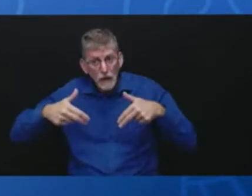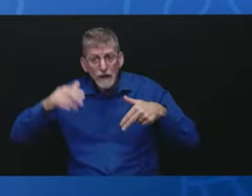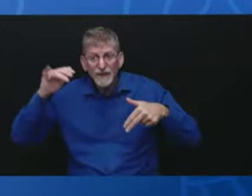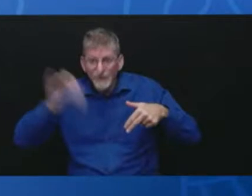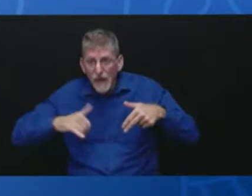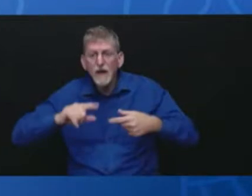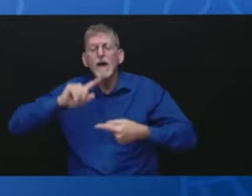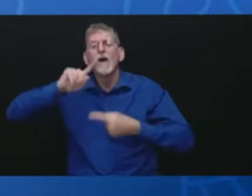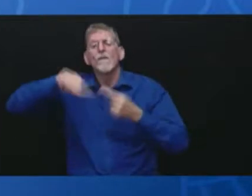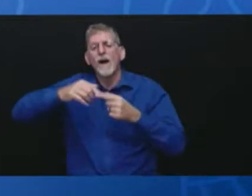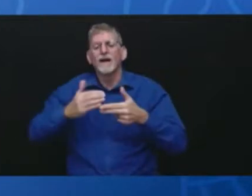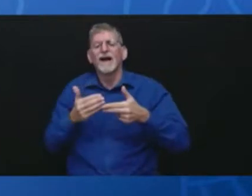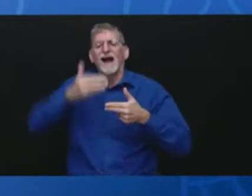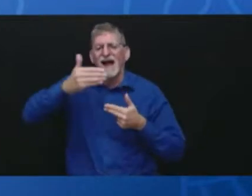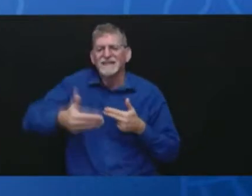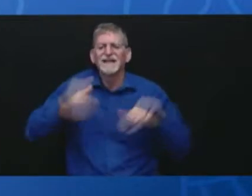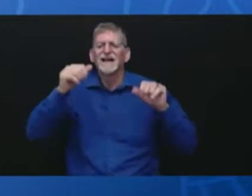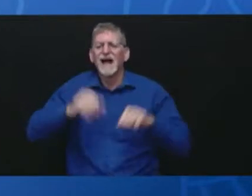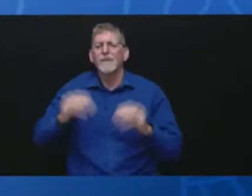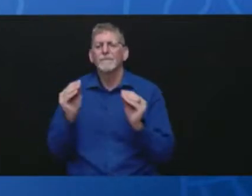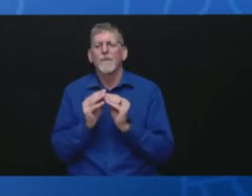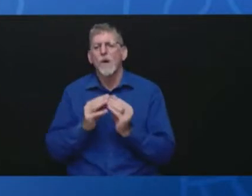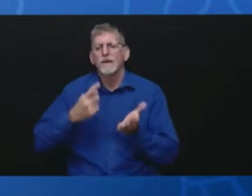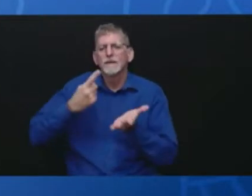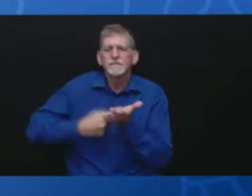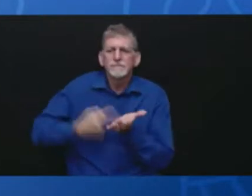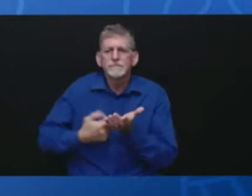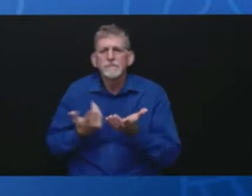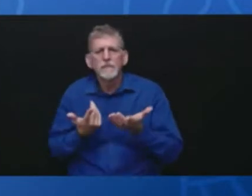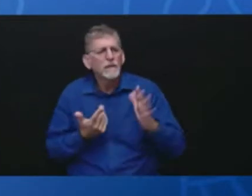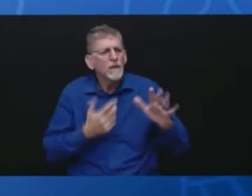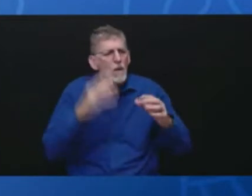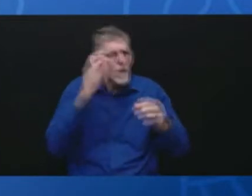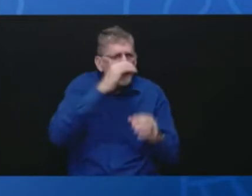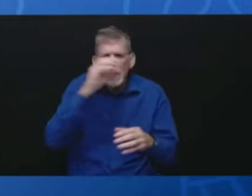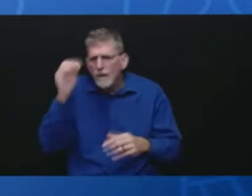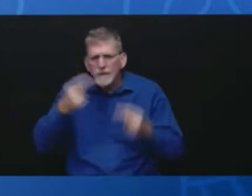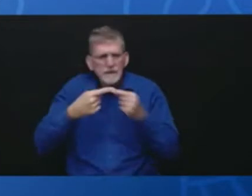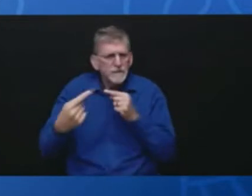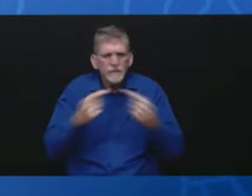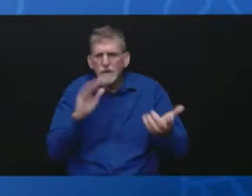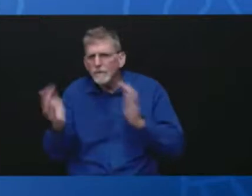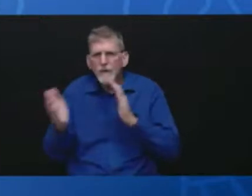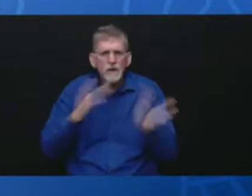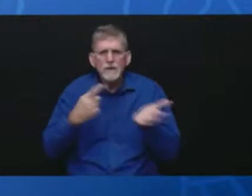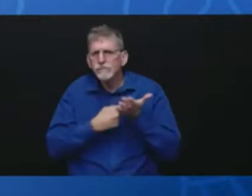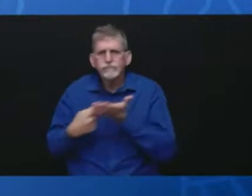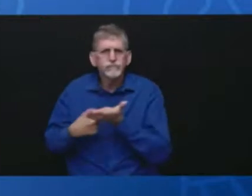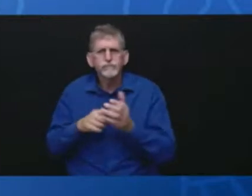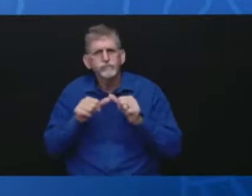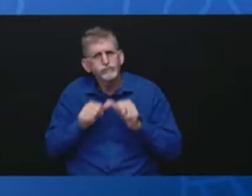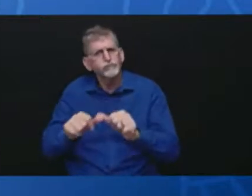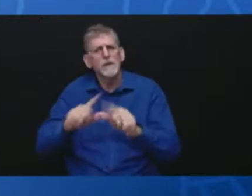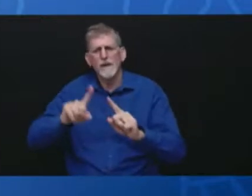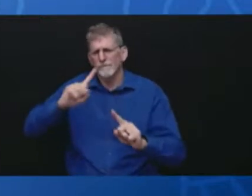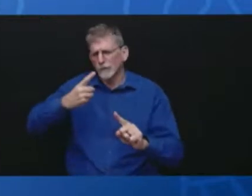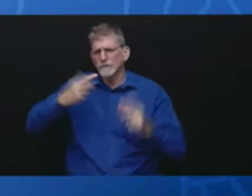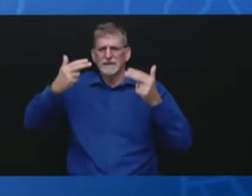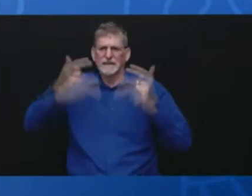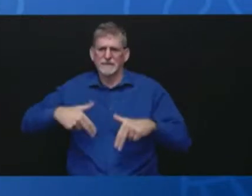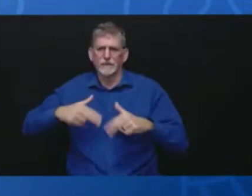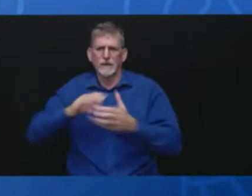the differences in what proceeds after that when it comes to an enduring peace. Yes. Thanks, Tammy. All Can right. I switch to the Middle East, or did you Well,